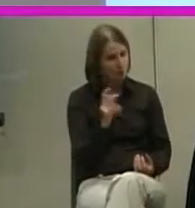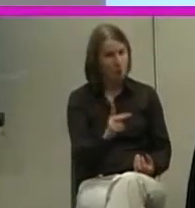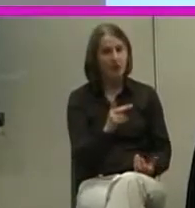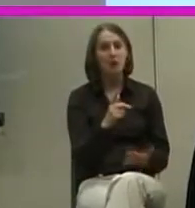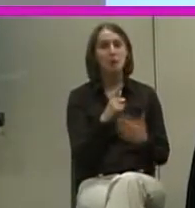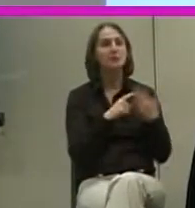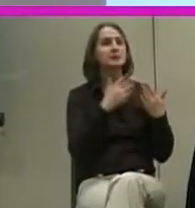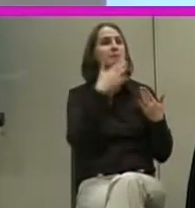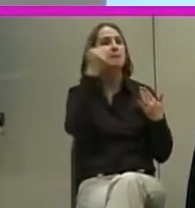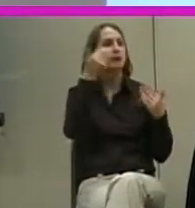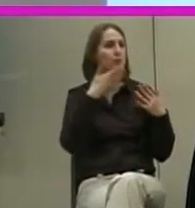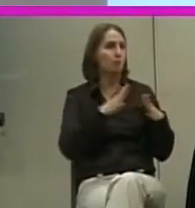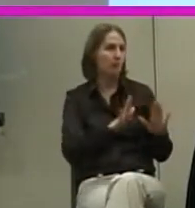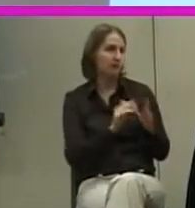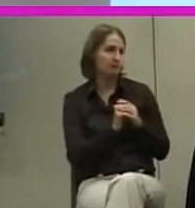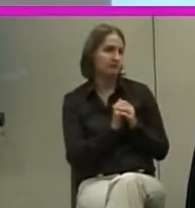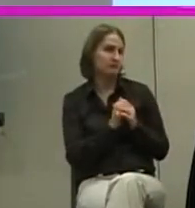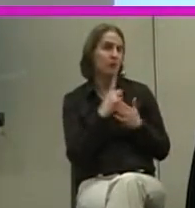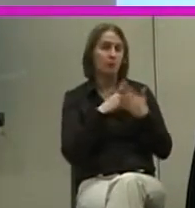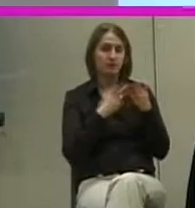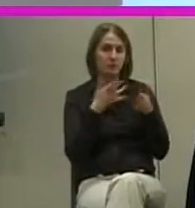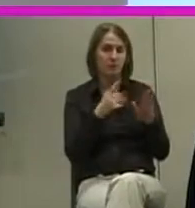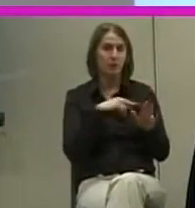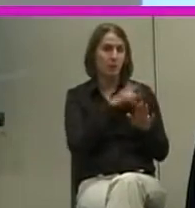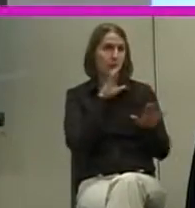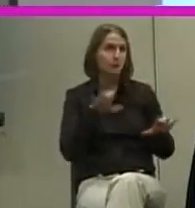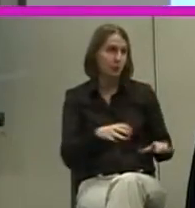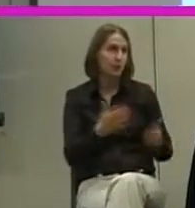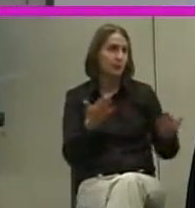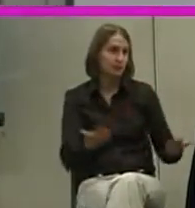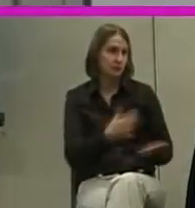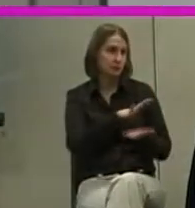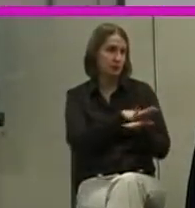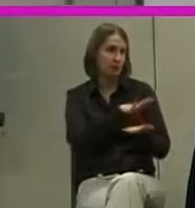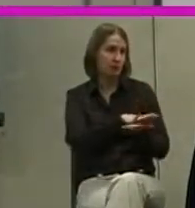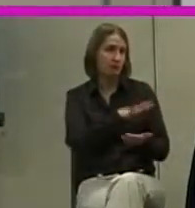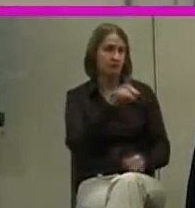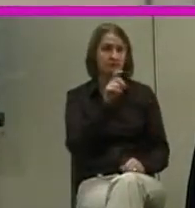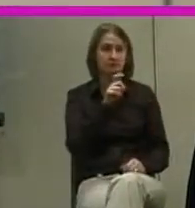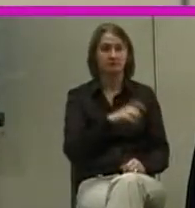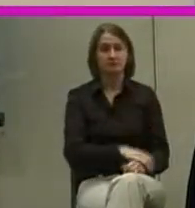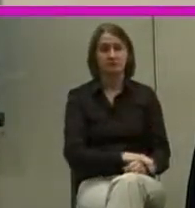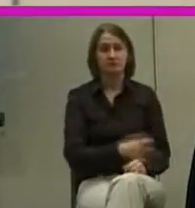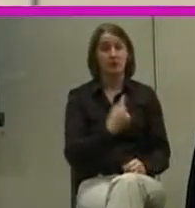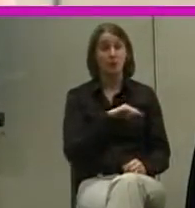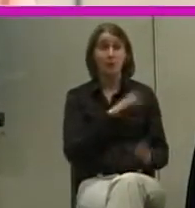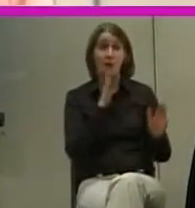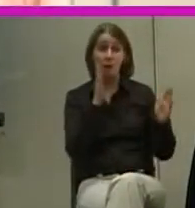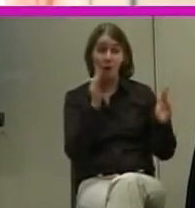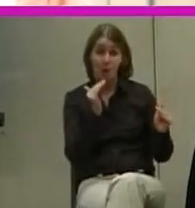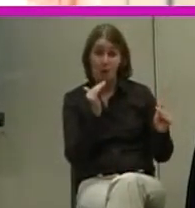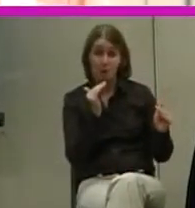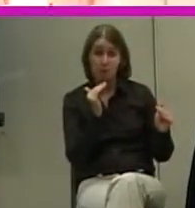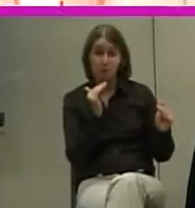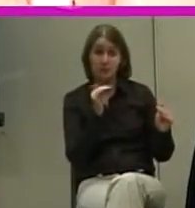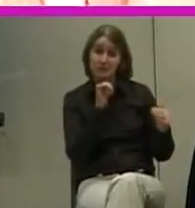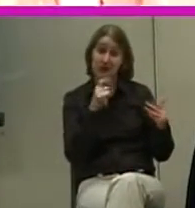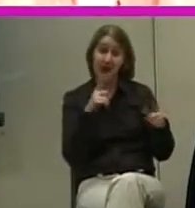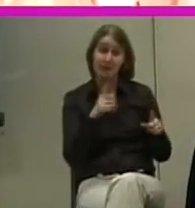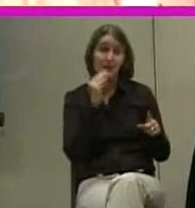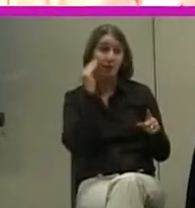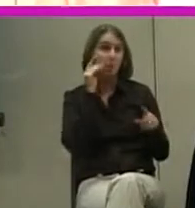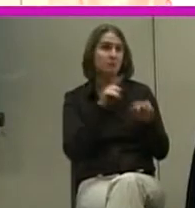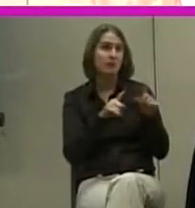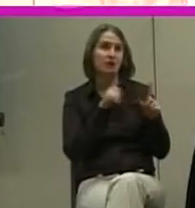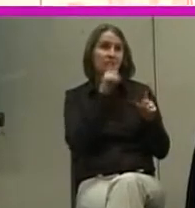not even better, what's the way we're going to do it here? We'd like to hope that maybe that would not happen at home, but the